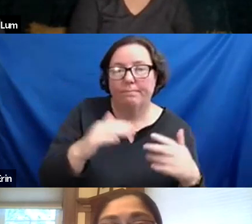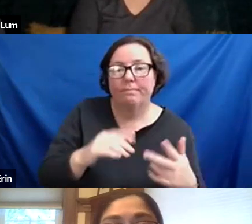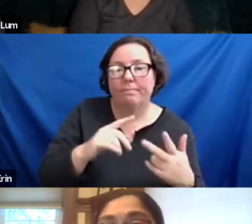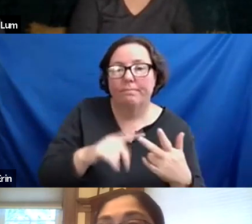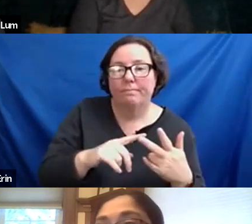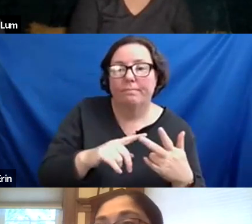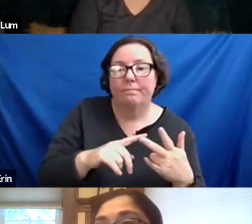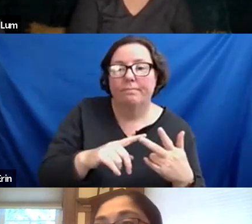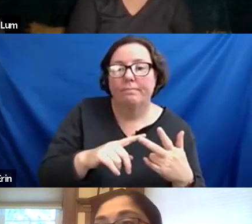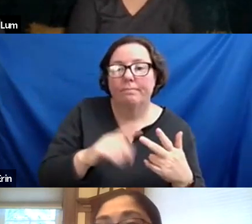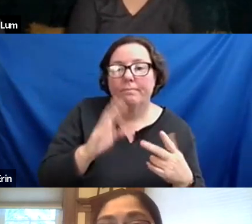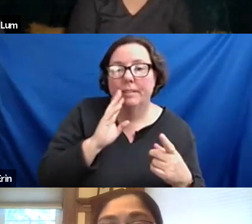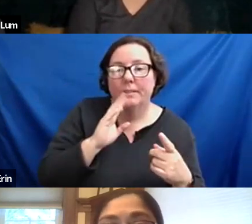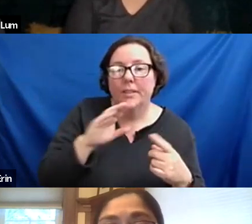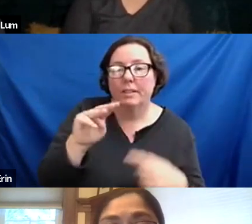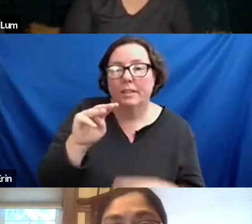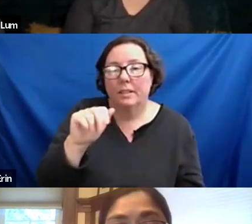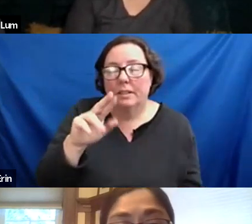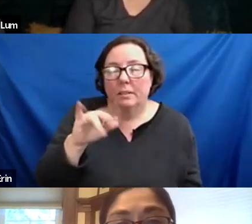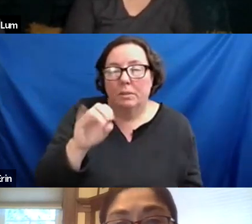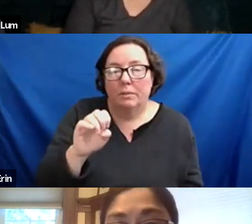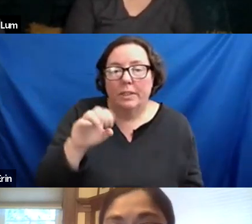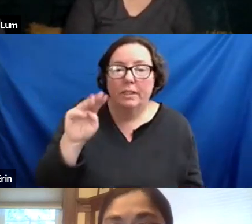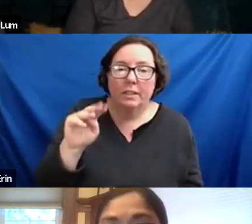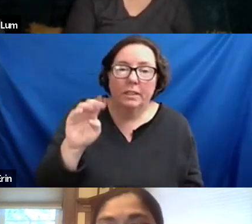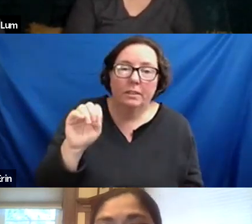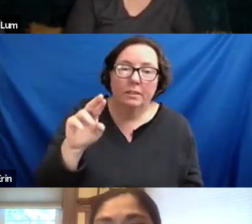Next speaker is Marie Mercurio.